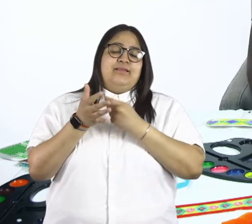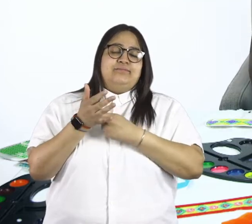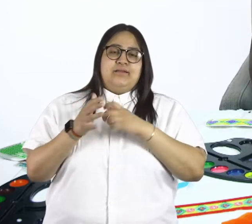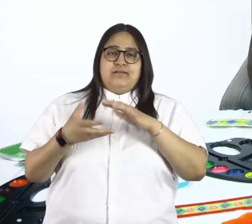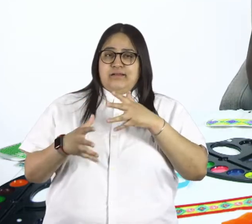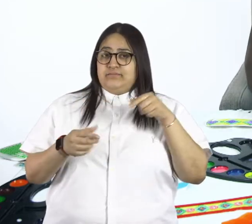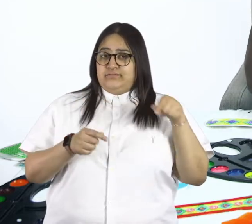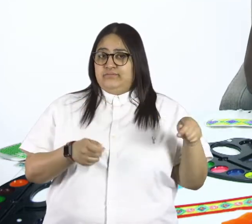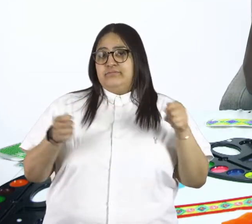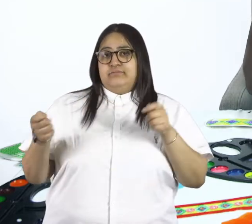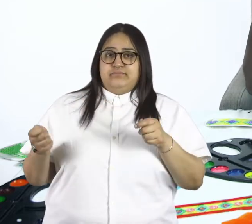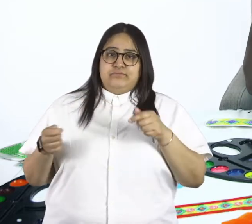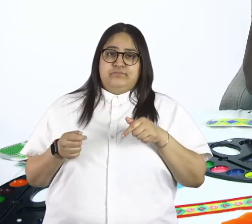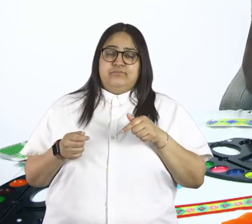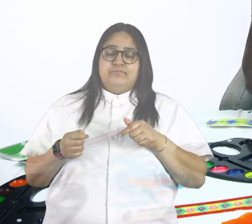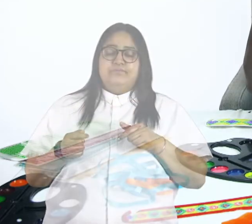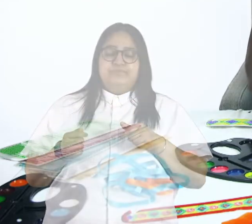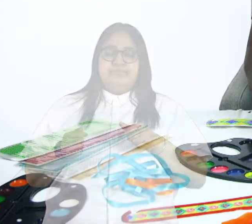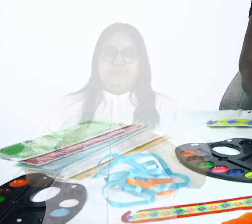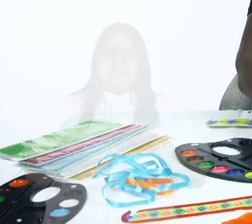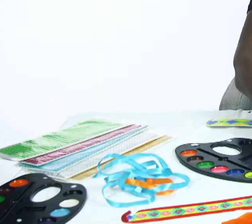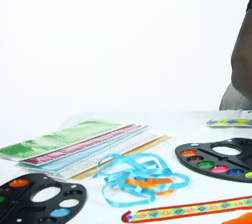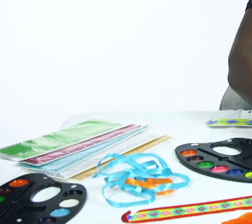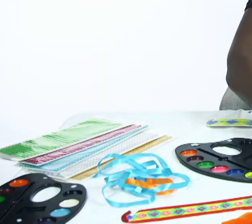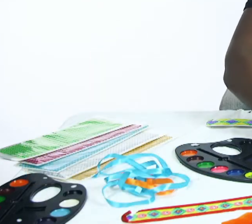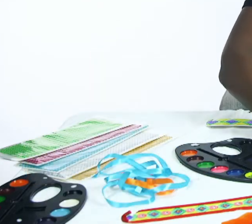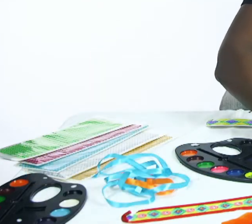Oh, see, they're flying around already.